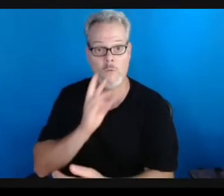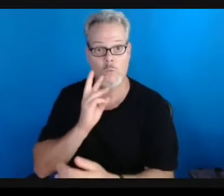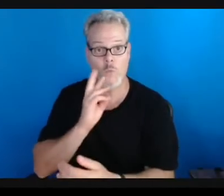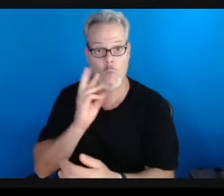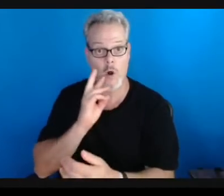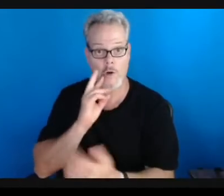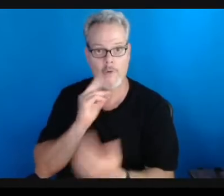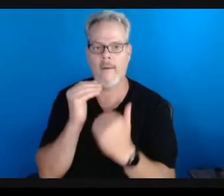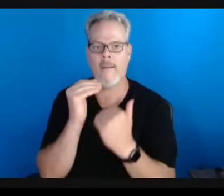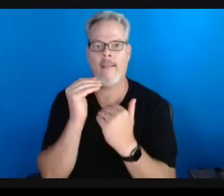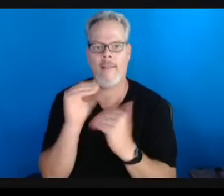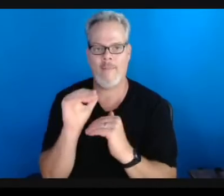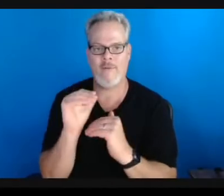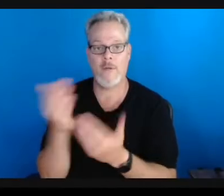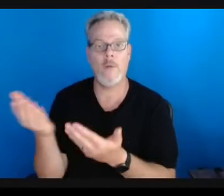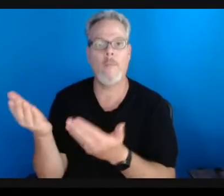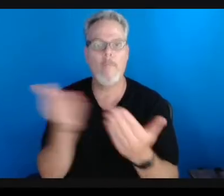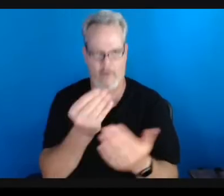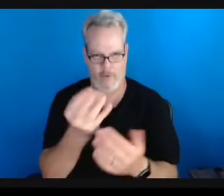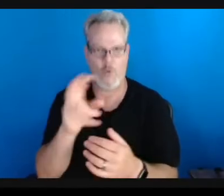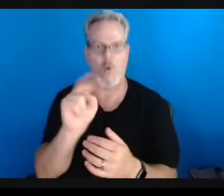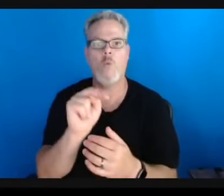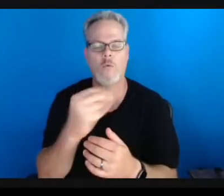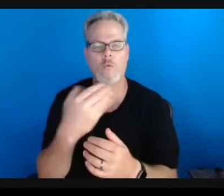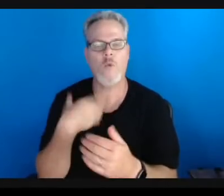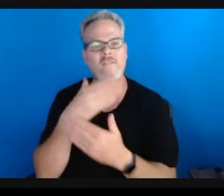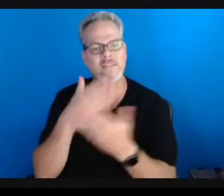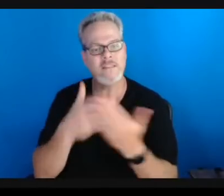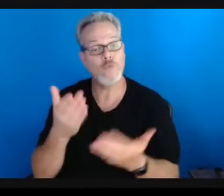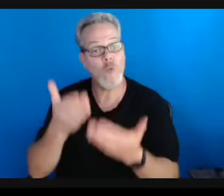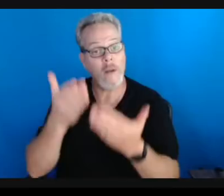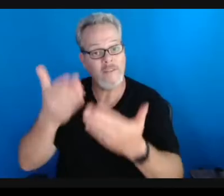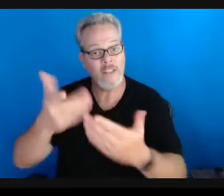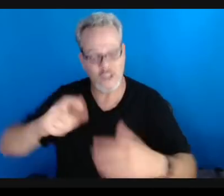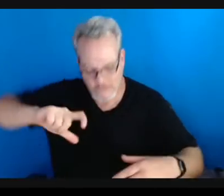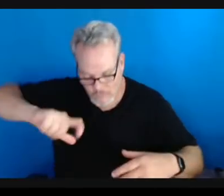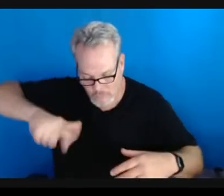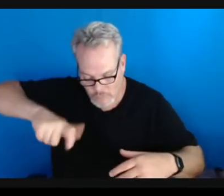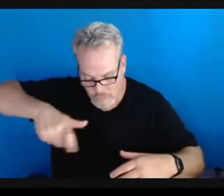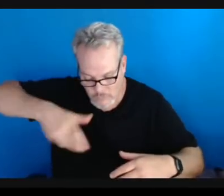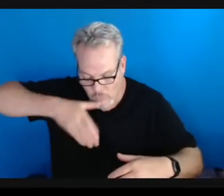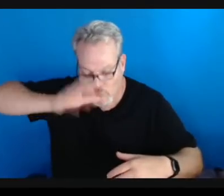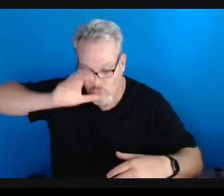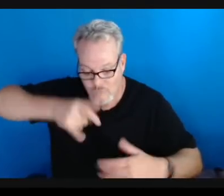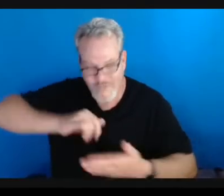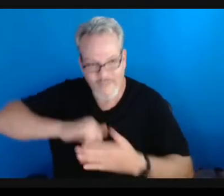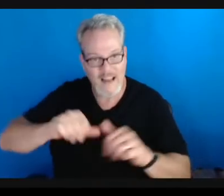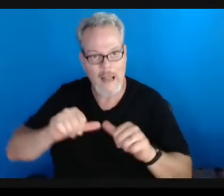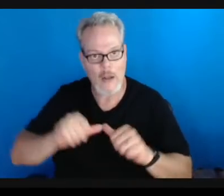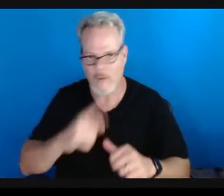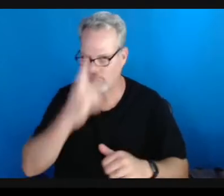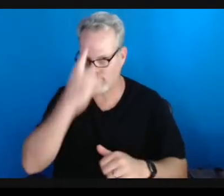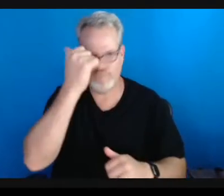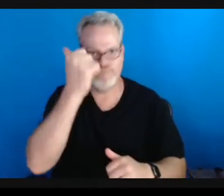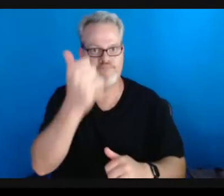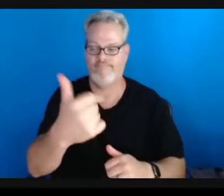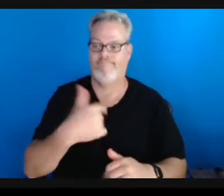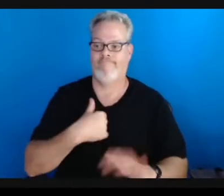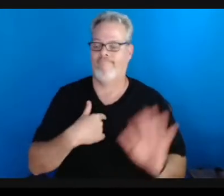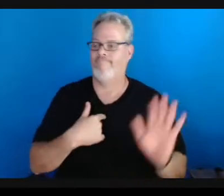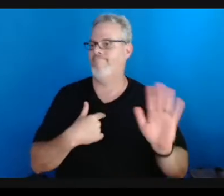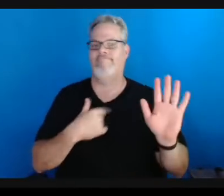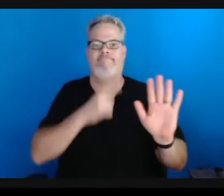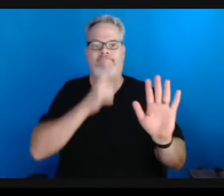your own. There have been some recommendations that you can drink from the sinks. That's up to you. I'm not going to make that call for